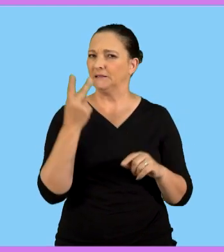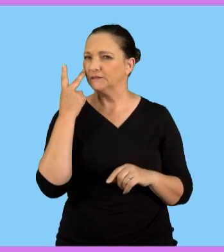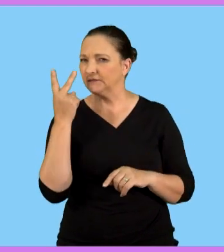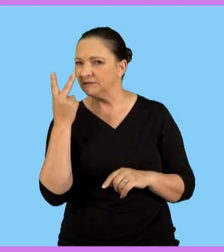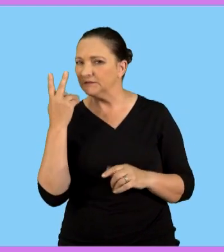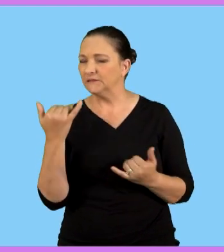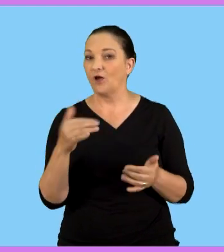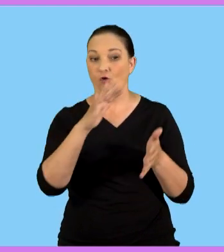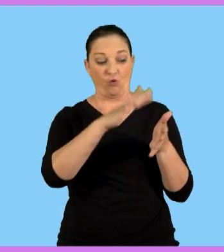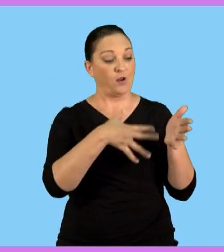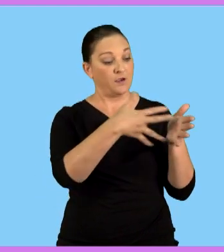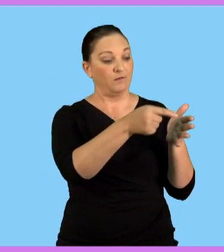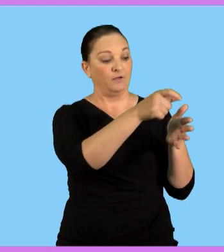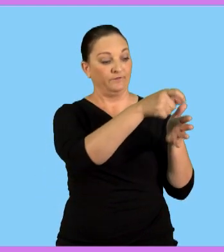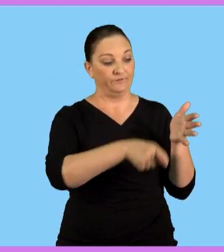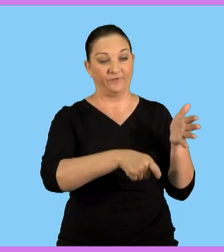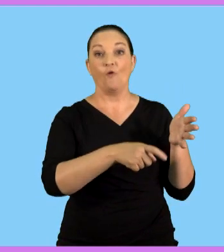That's this one.